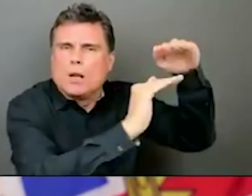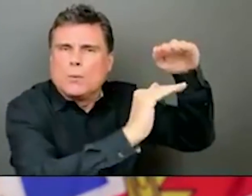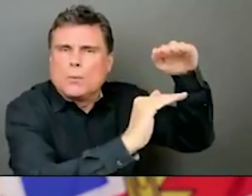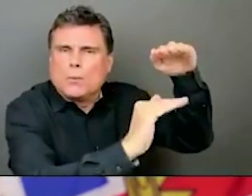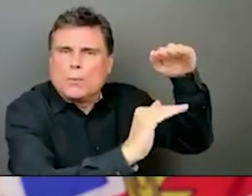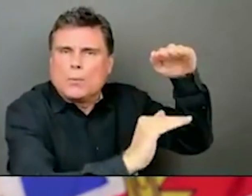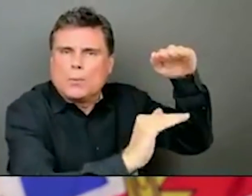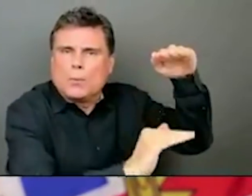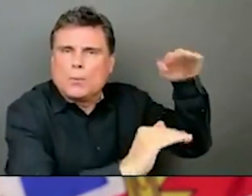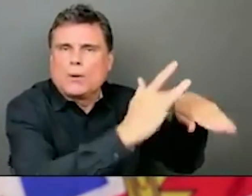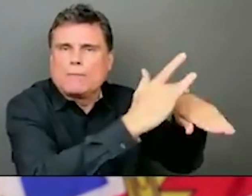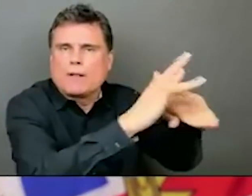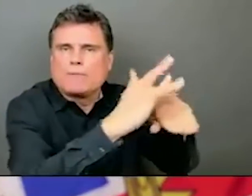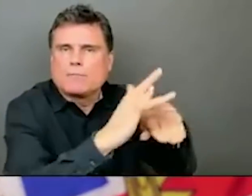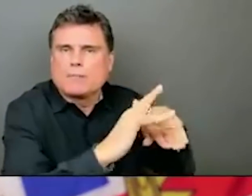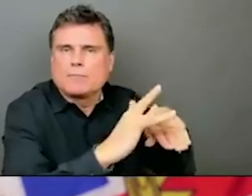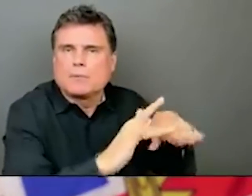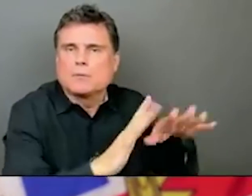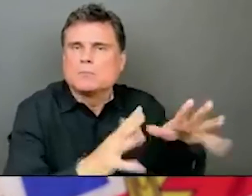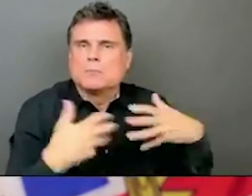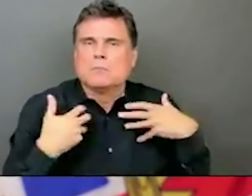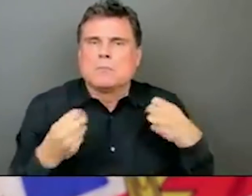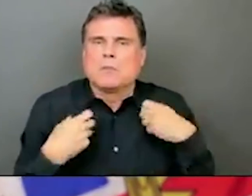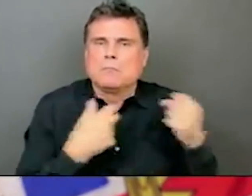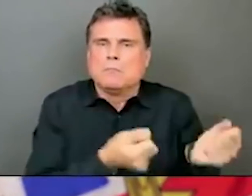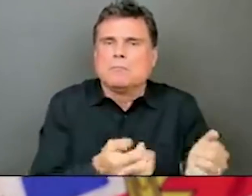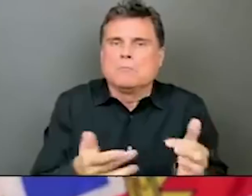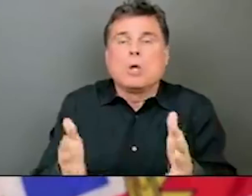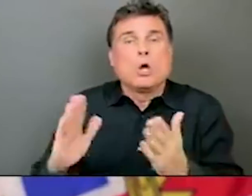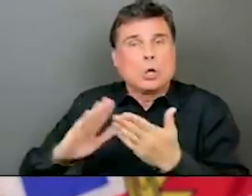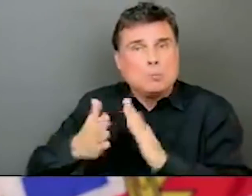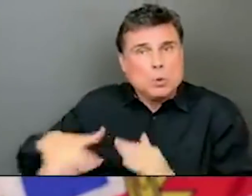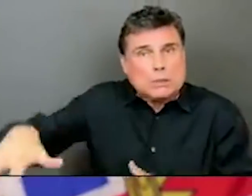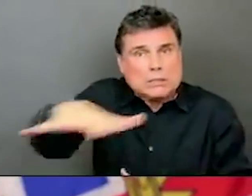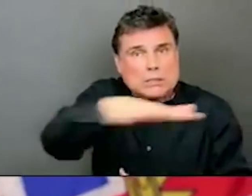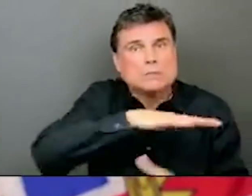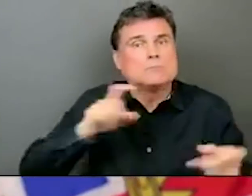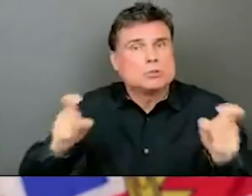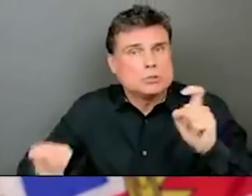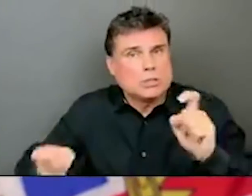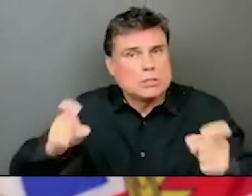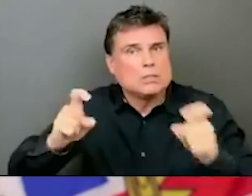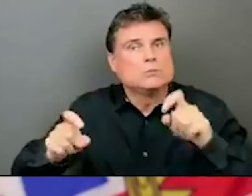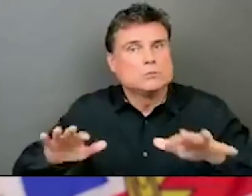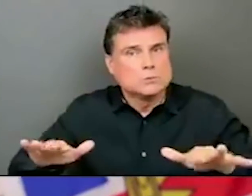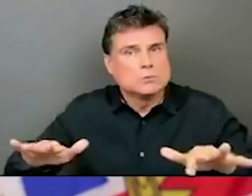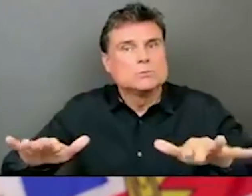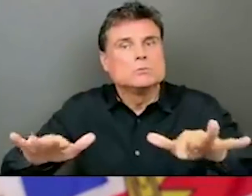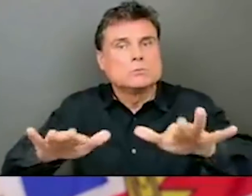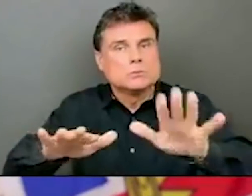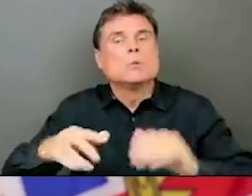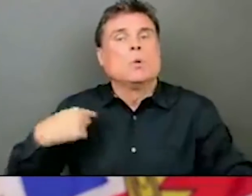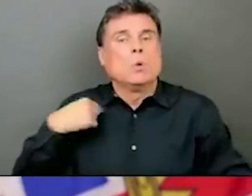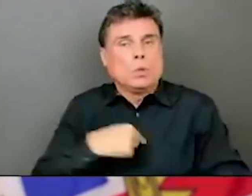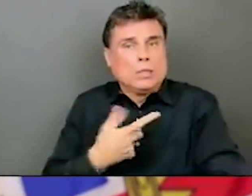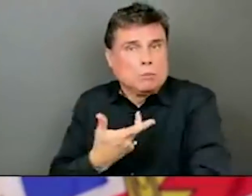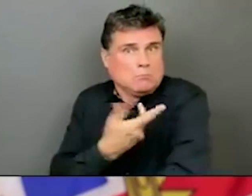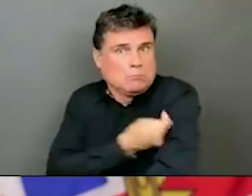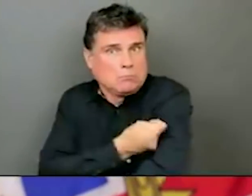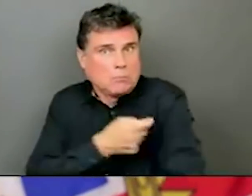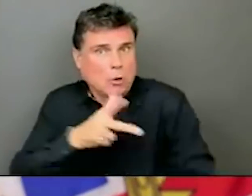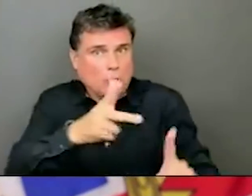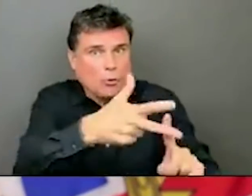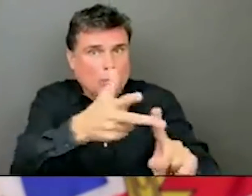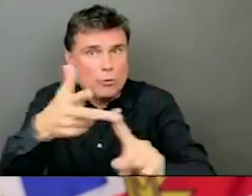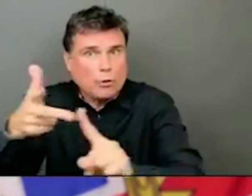we're also at a point where much in the community is changing, and people have a level of immunity because we've stepped